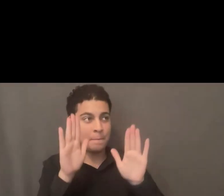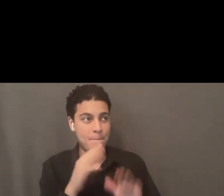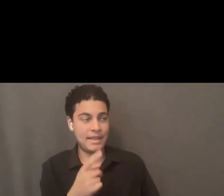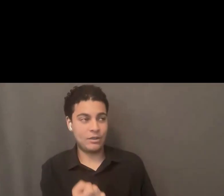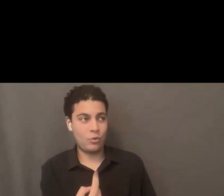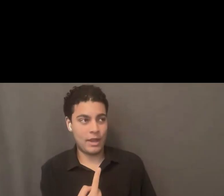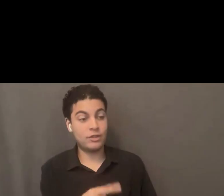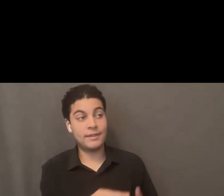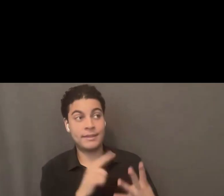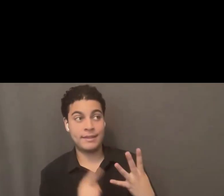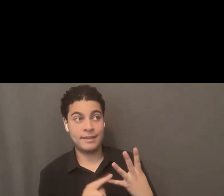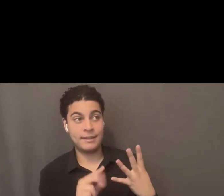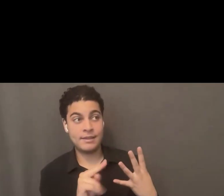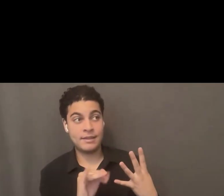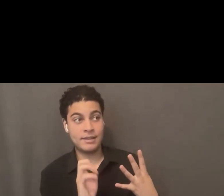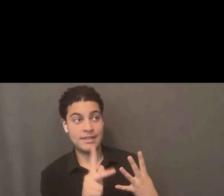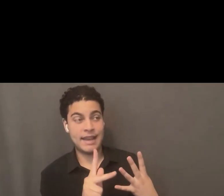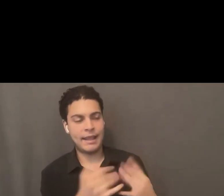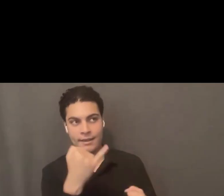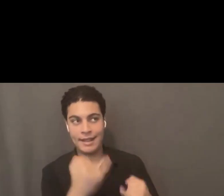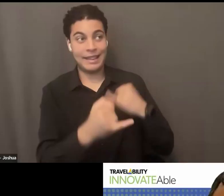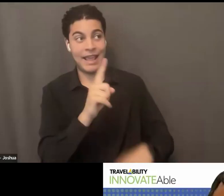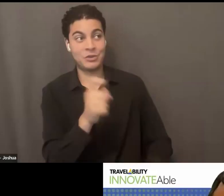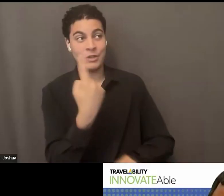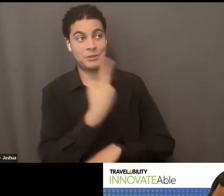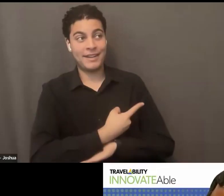Nick. Nick, you're up with the last question of the day.